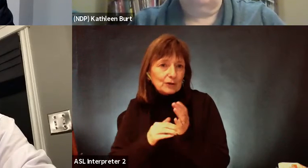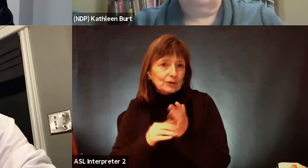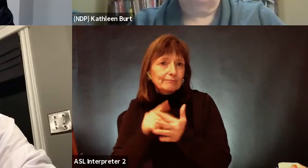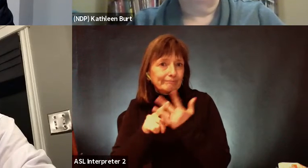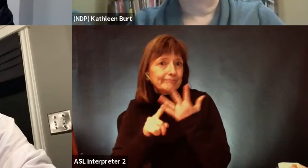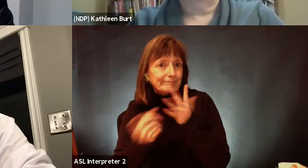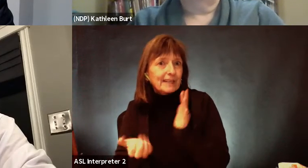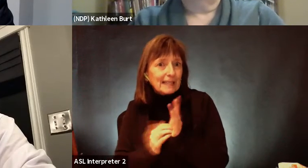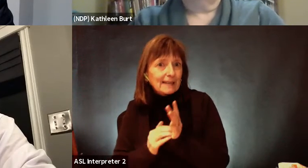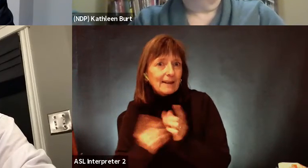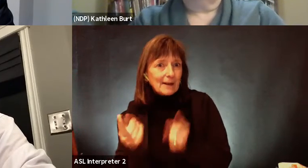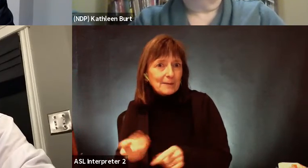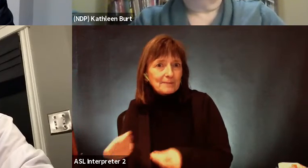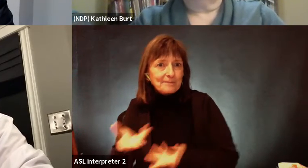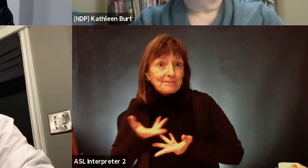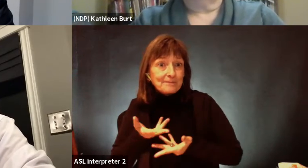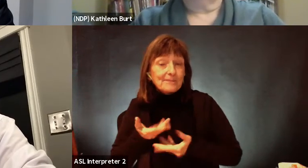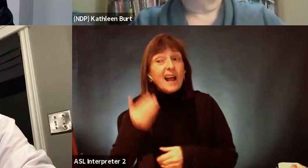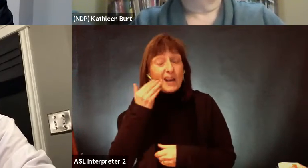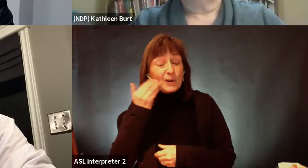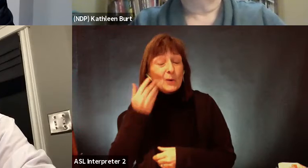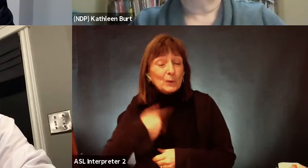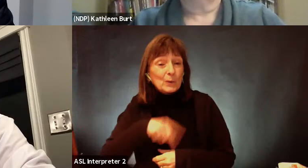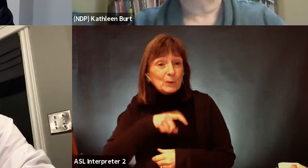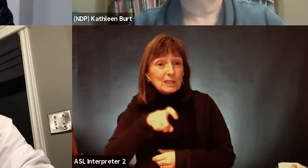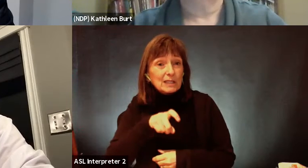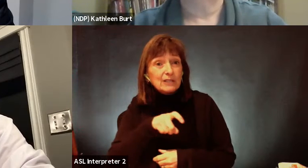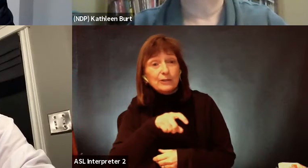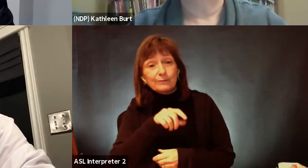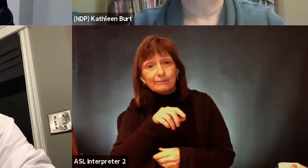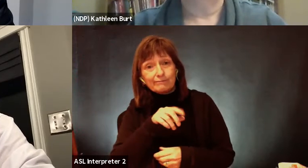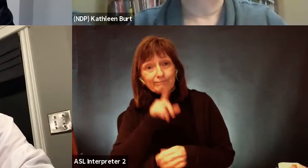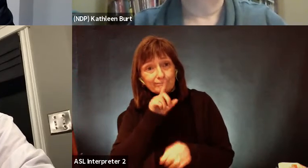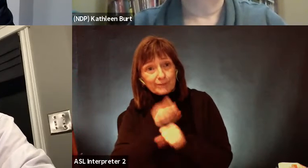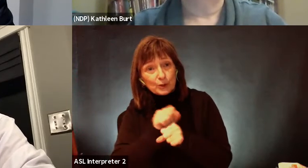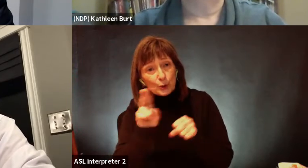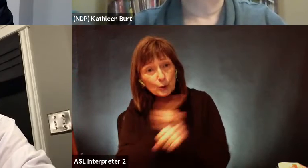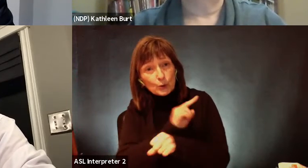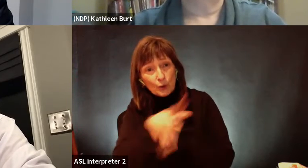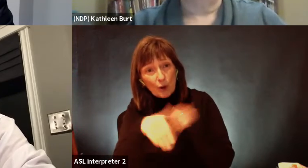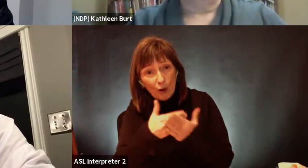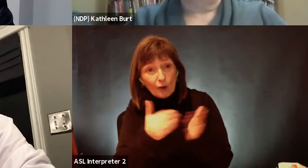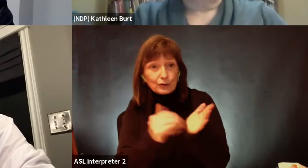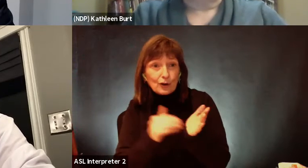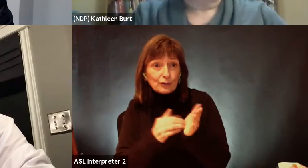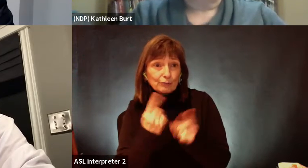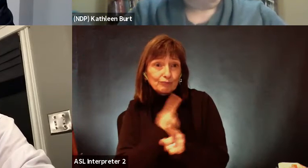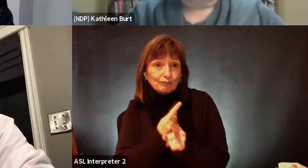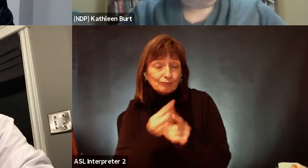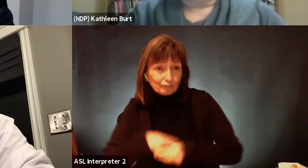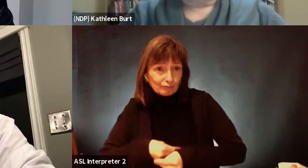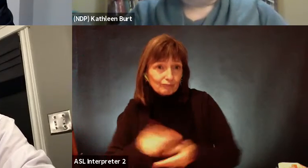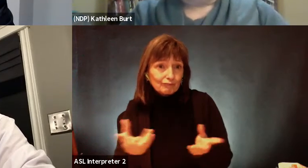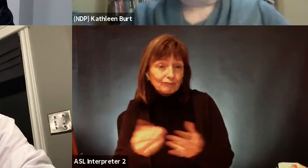know we need to evaluate the full potential of primary healthcare teams in our communities. And what that looks like